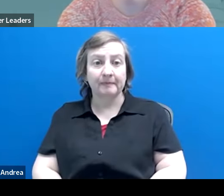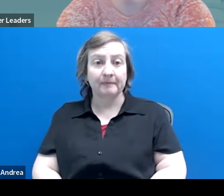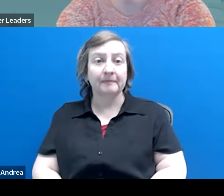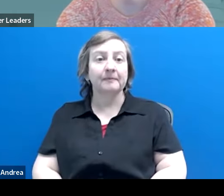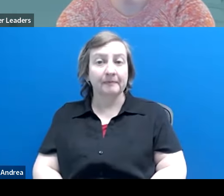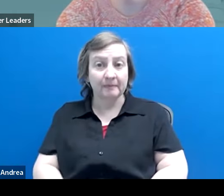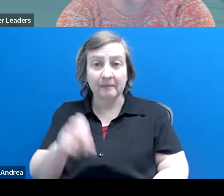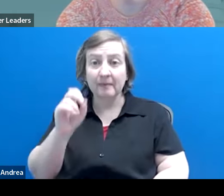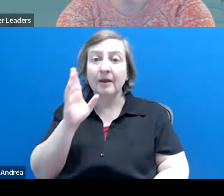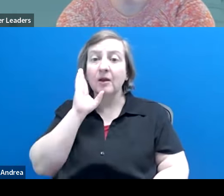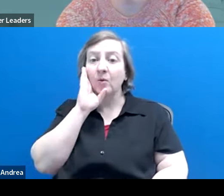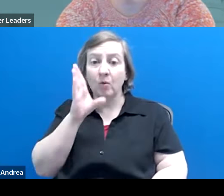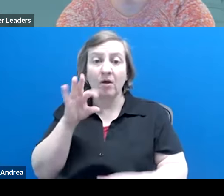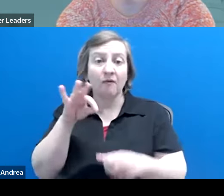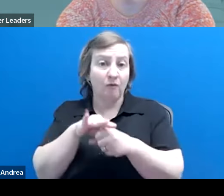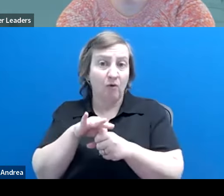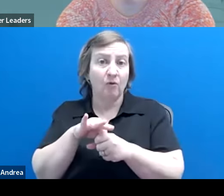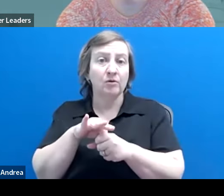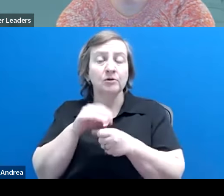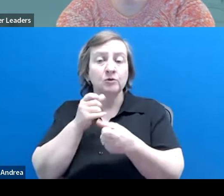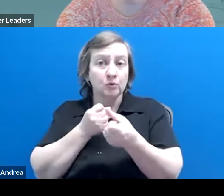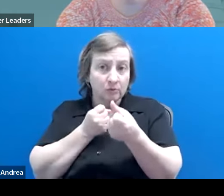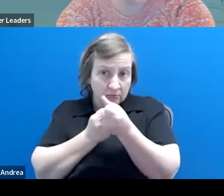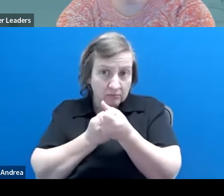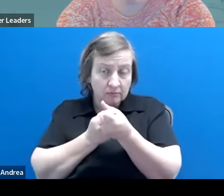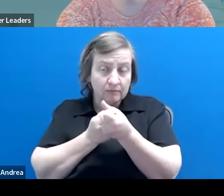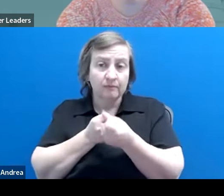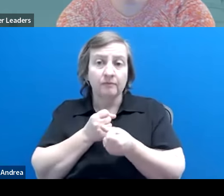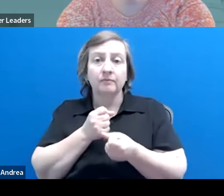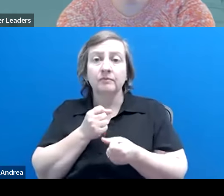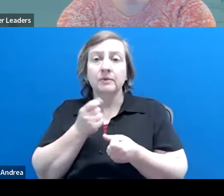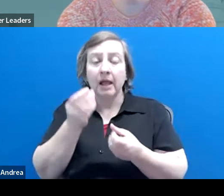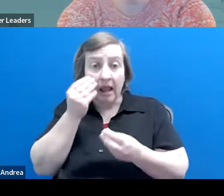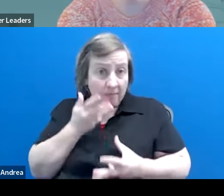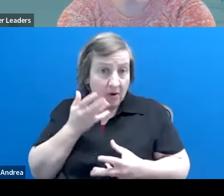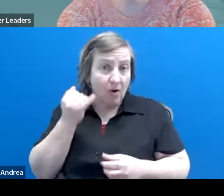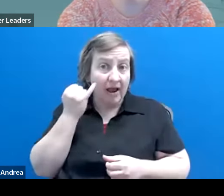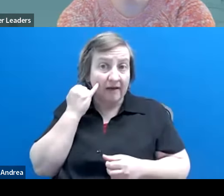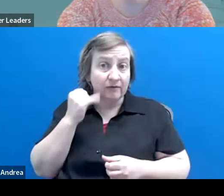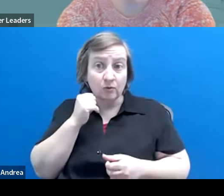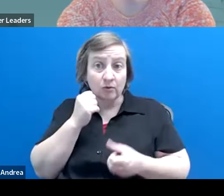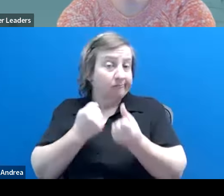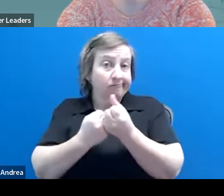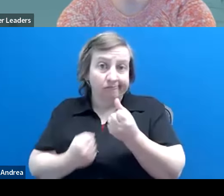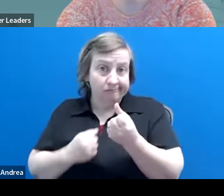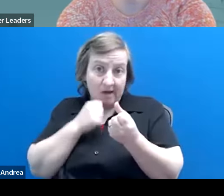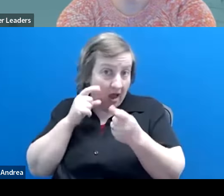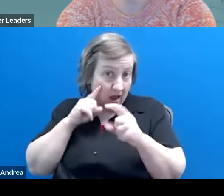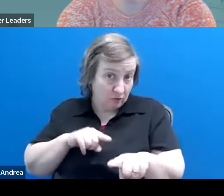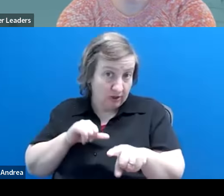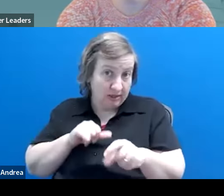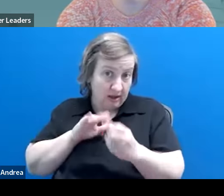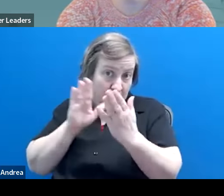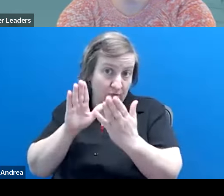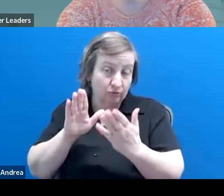Okay, so we're gonna do this by a vote, just affirming or letting me know if you do not affirm this approach. And